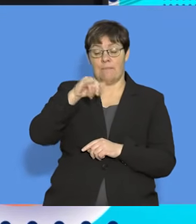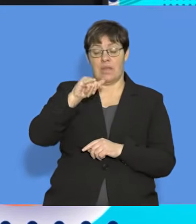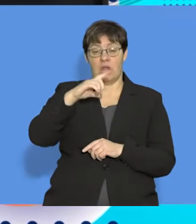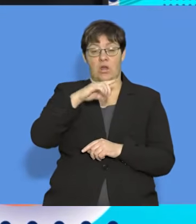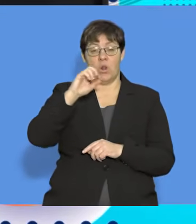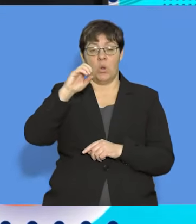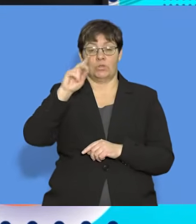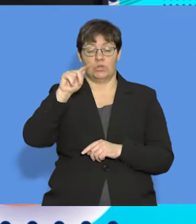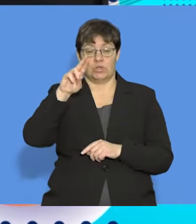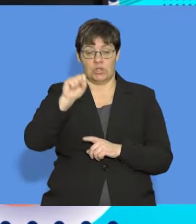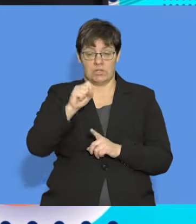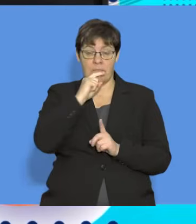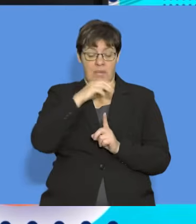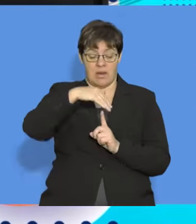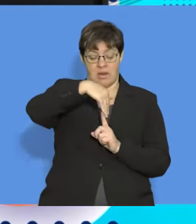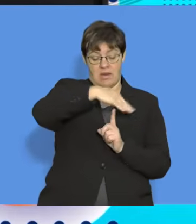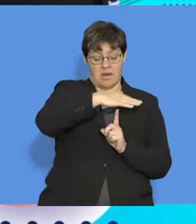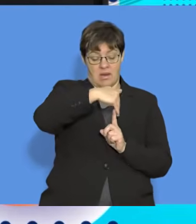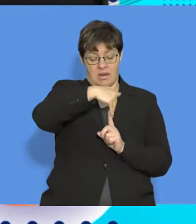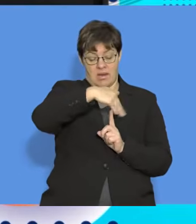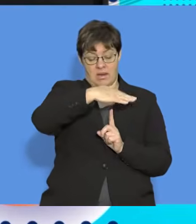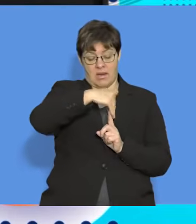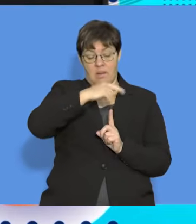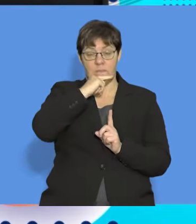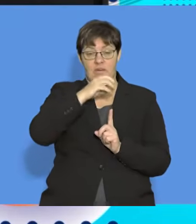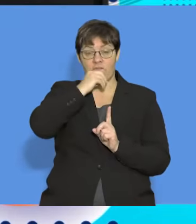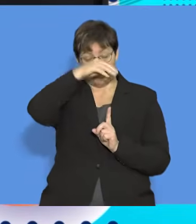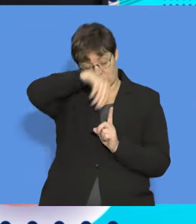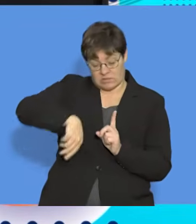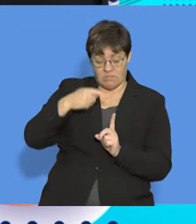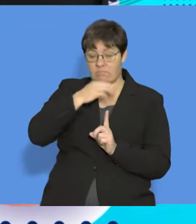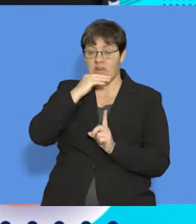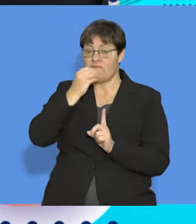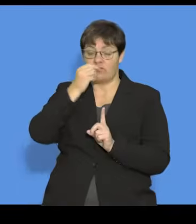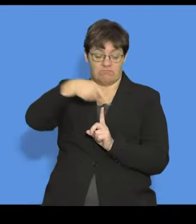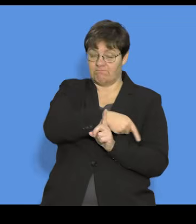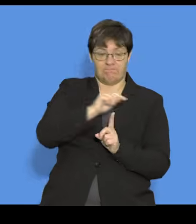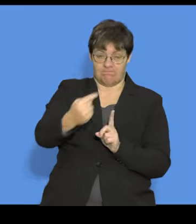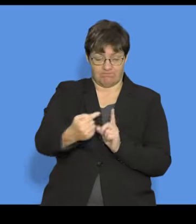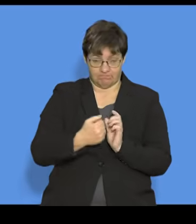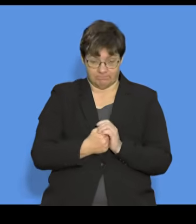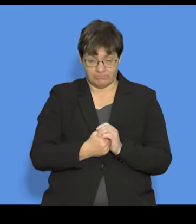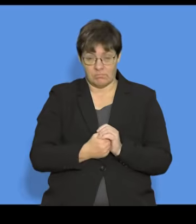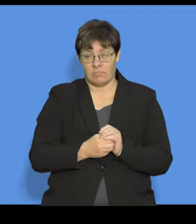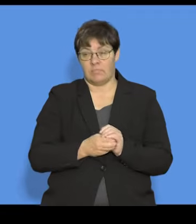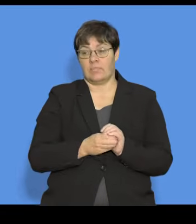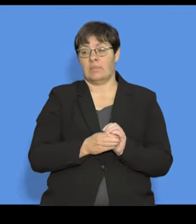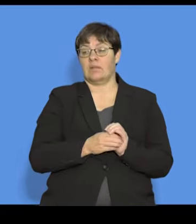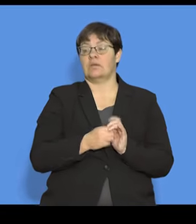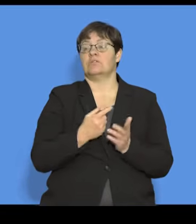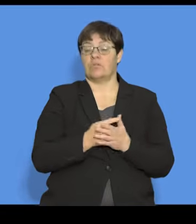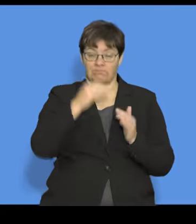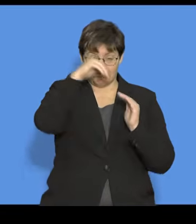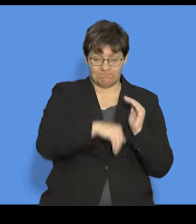is a little flap that prevents food from moving into the trachea. Okay. From there the food moves